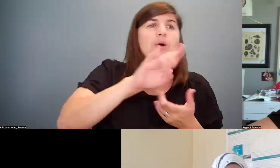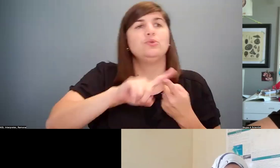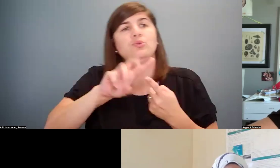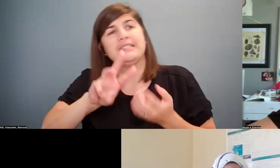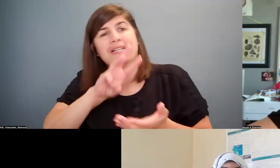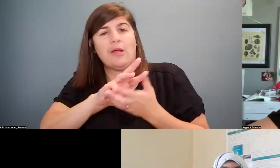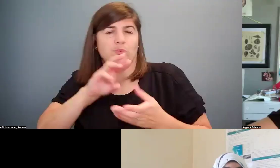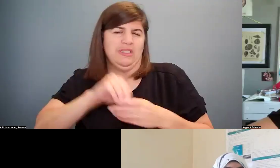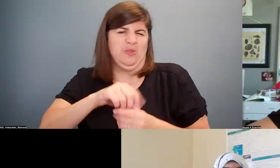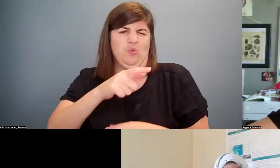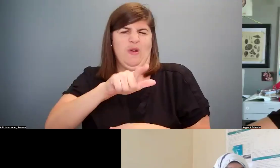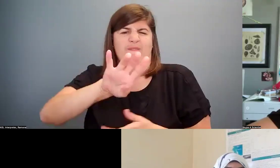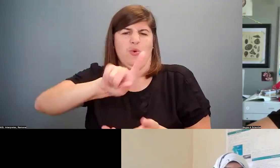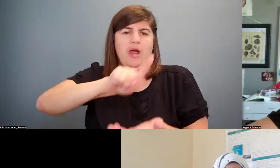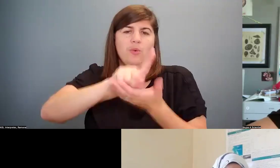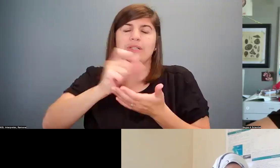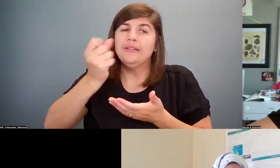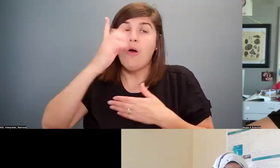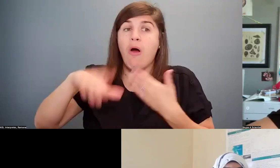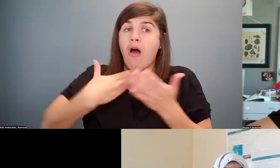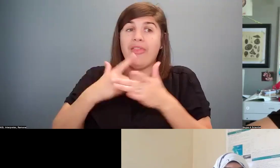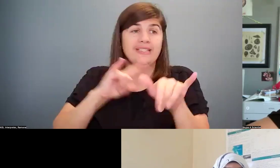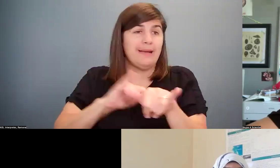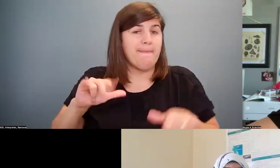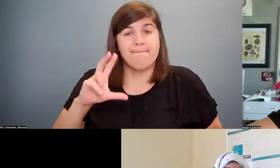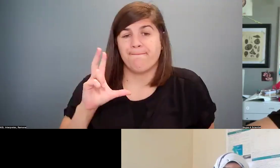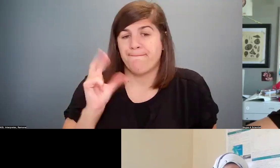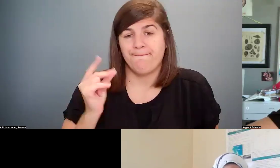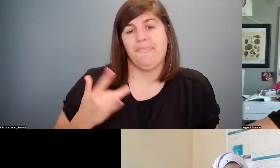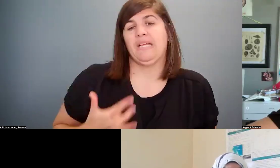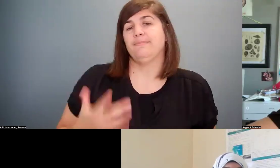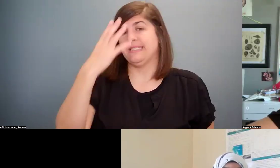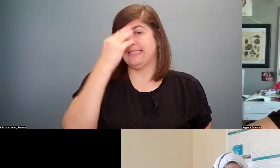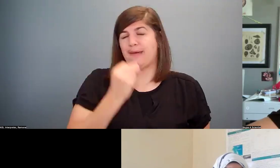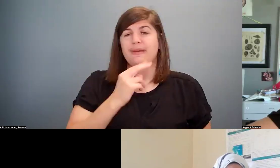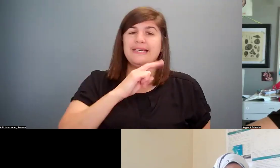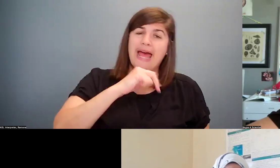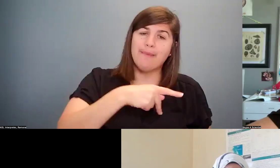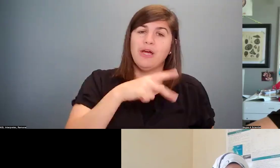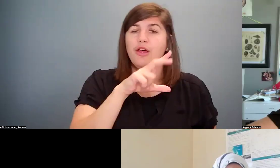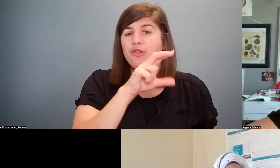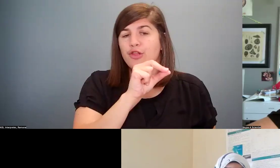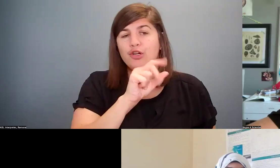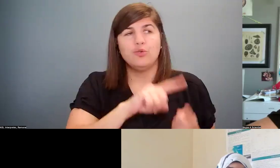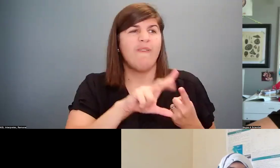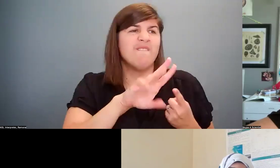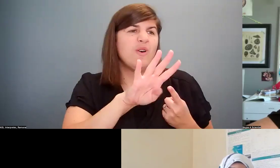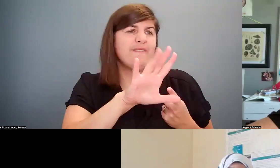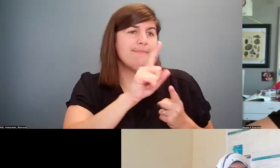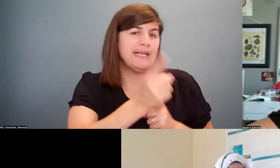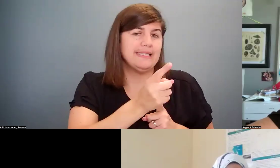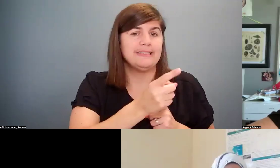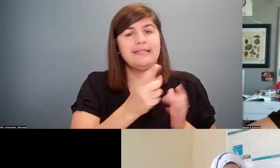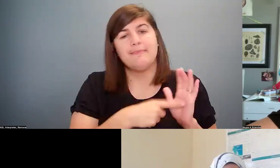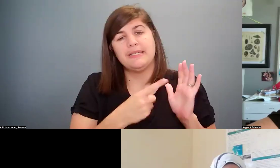24-hour period, and they're not going to do it all at one time. So they usually sleep in naps of about 30 to 45 minutes, sometimes a little bit